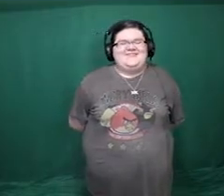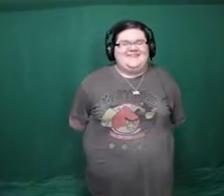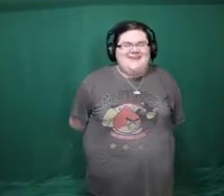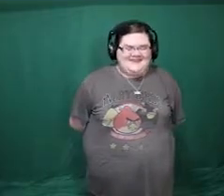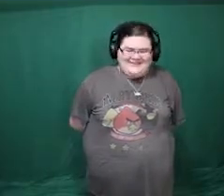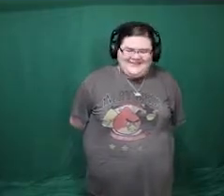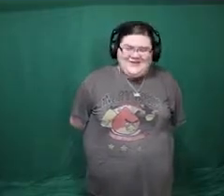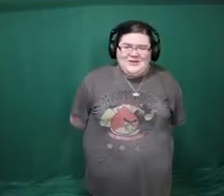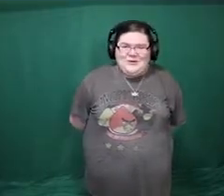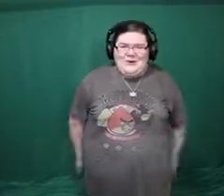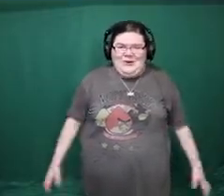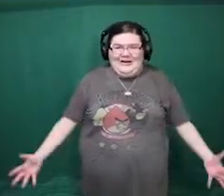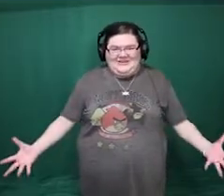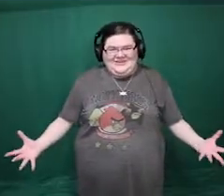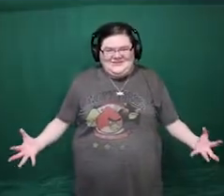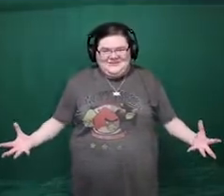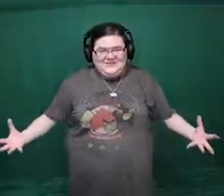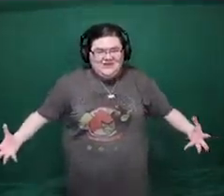Oh, Ethan.